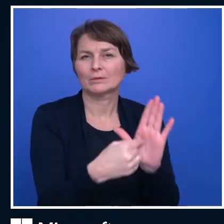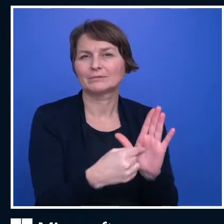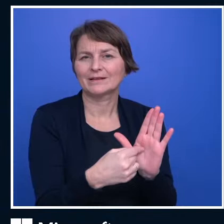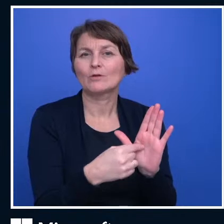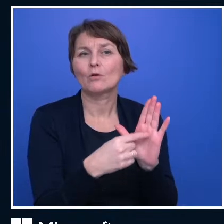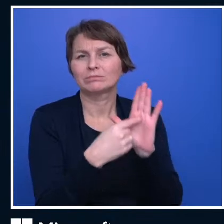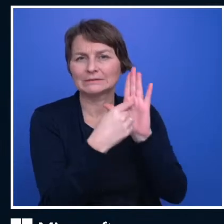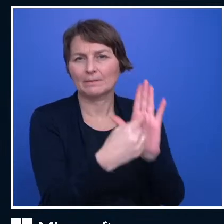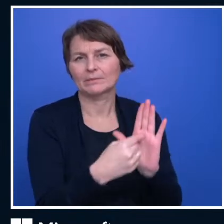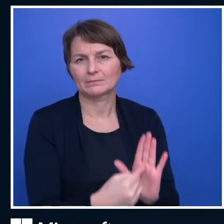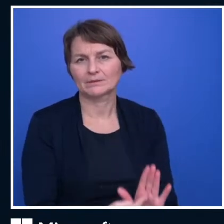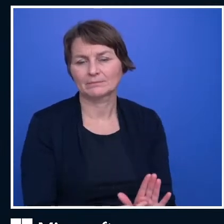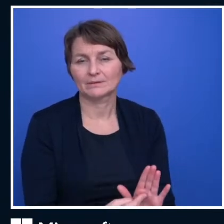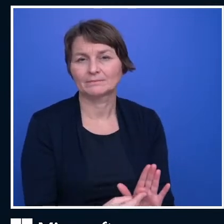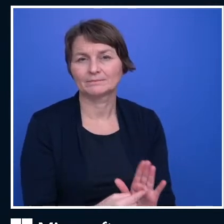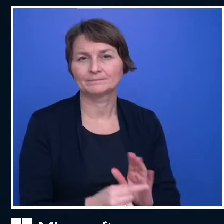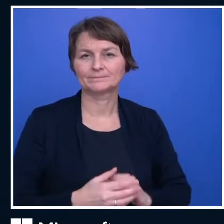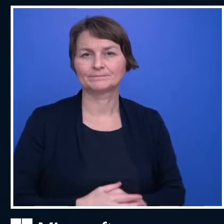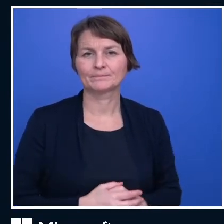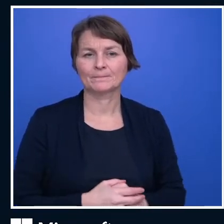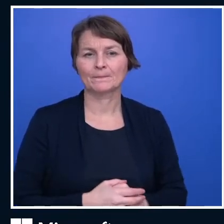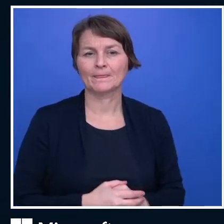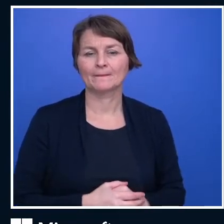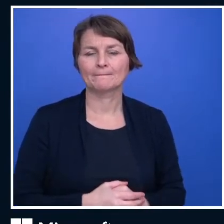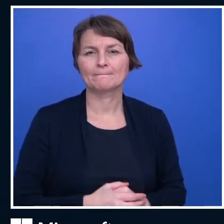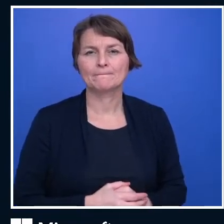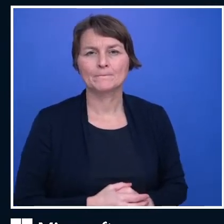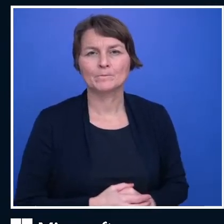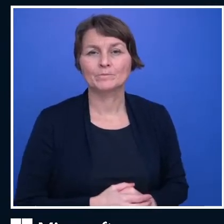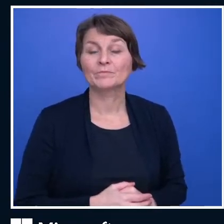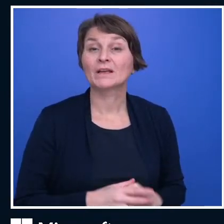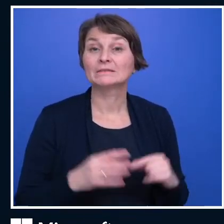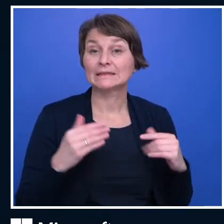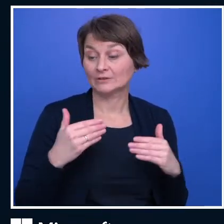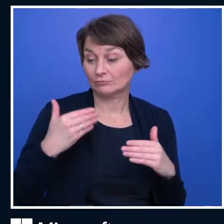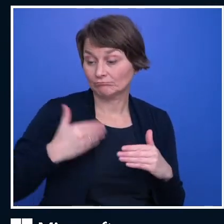a general constant of the sampling rate that we use.